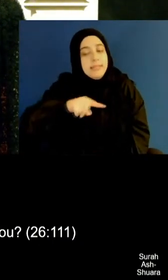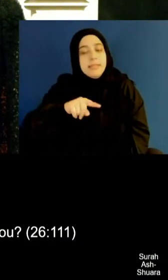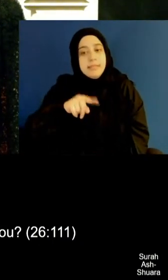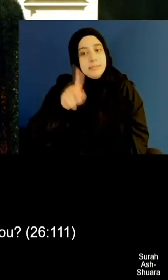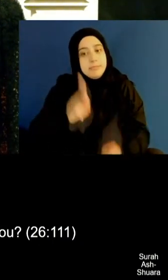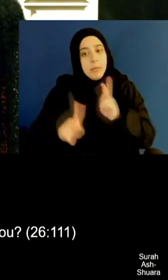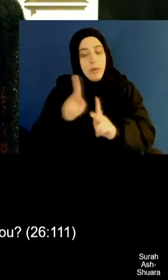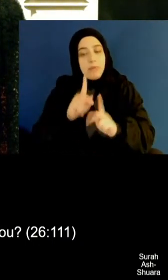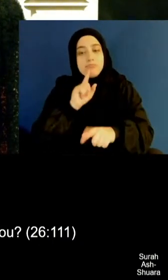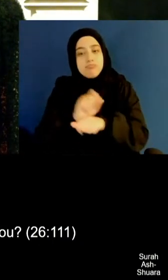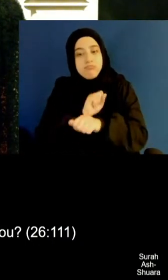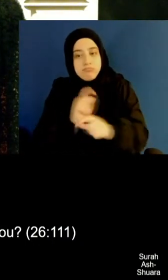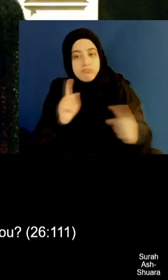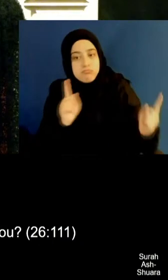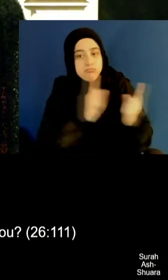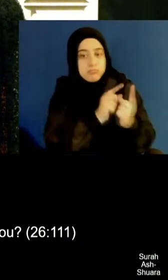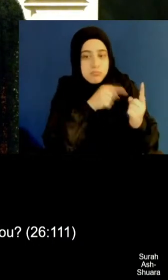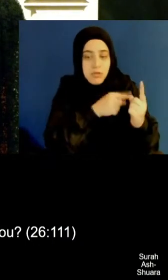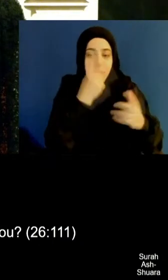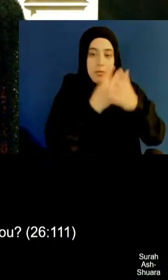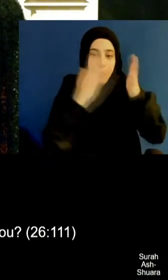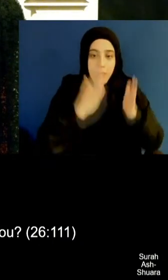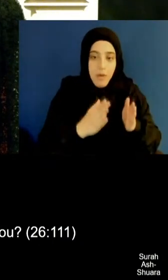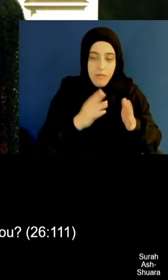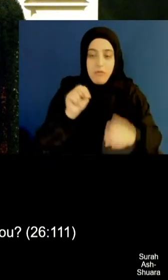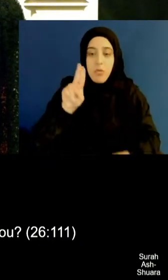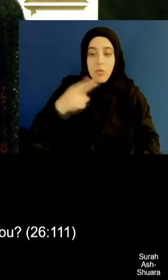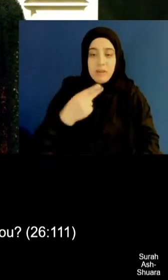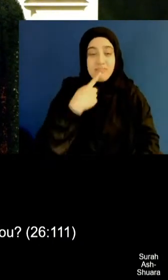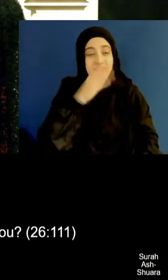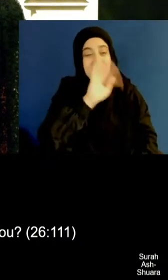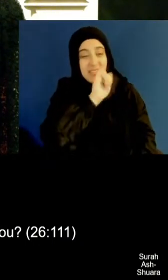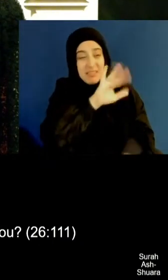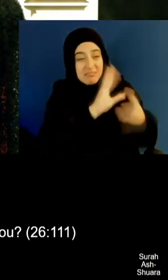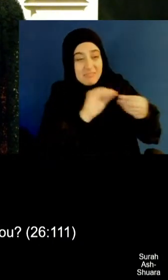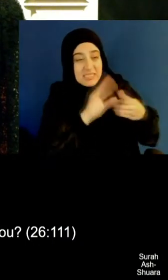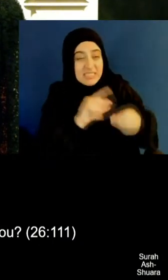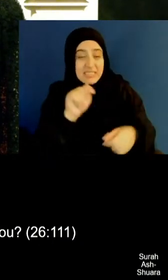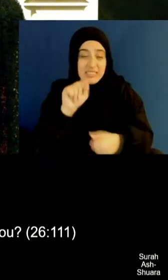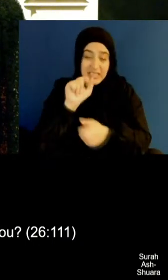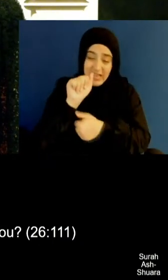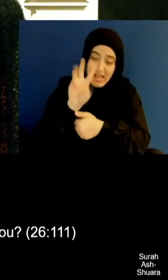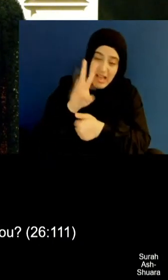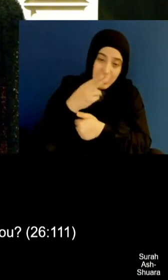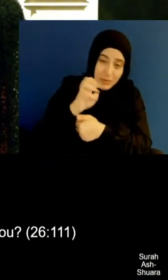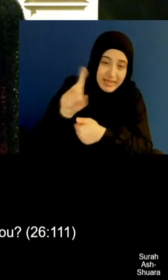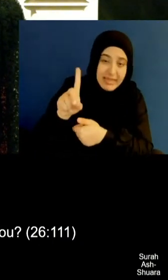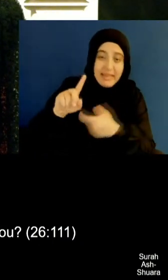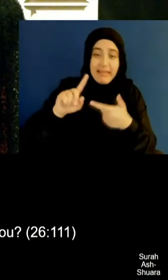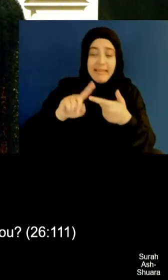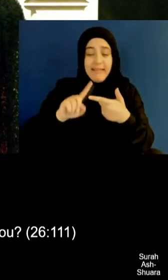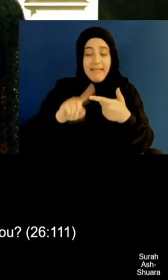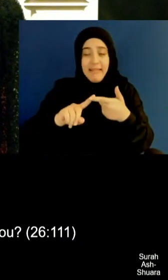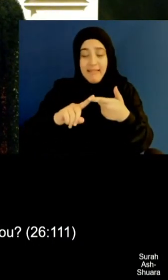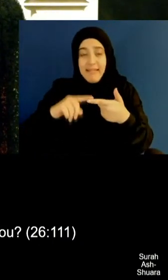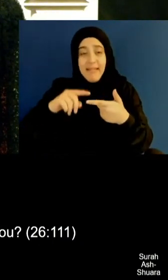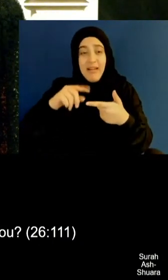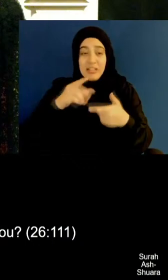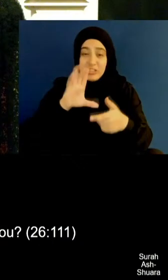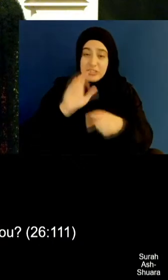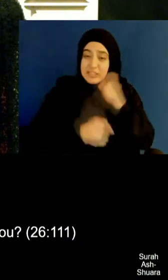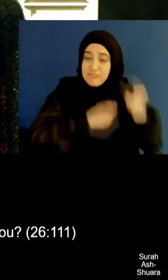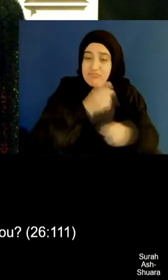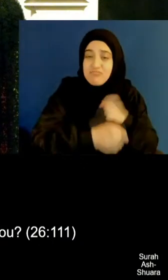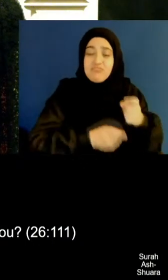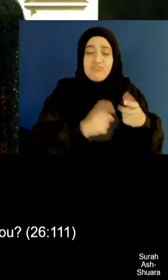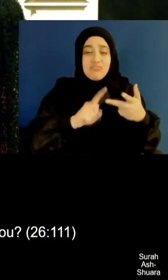of Tawheed, message of charity, message of goodness, one God, we are ready to follow you.